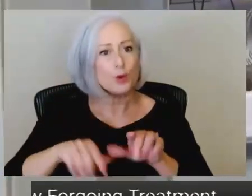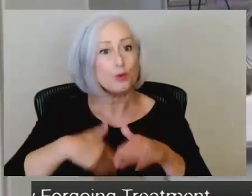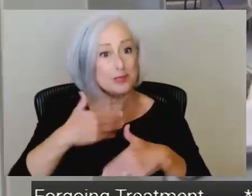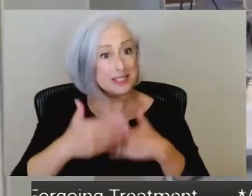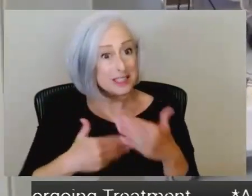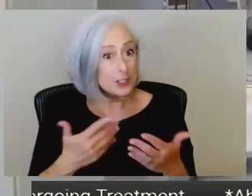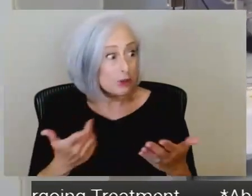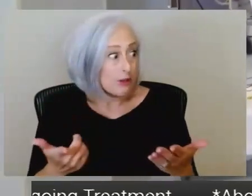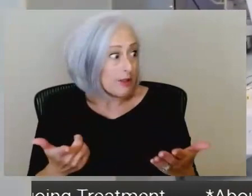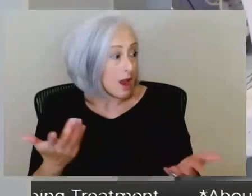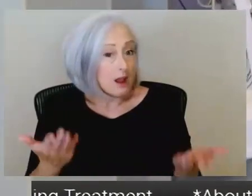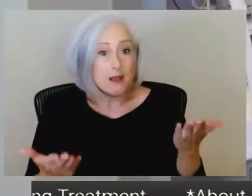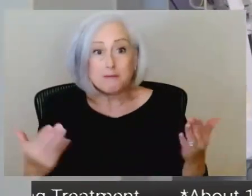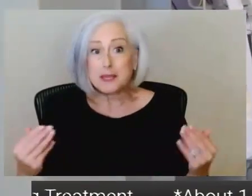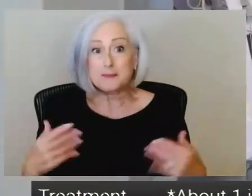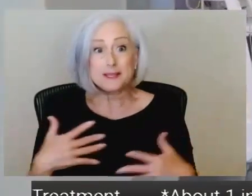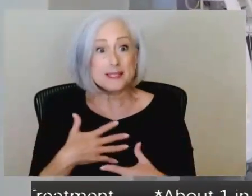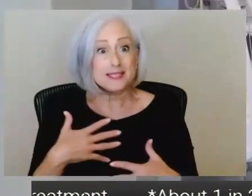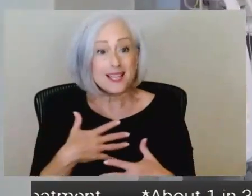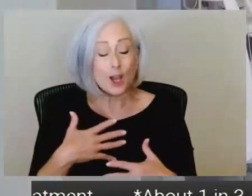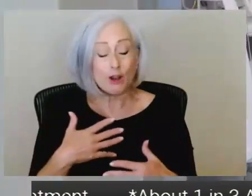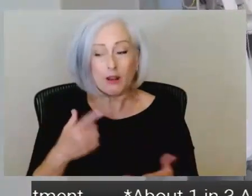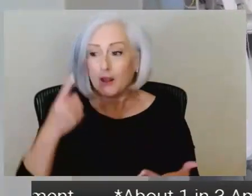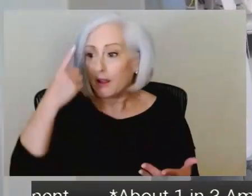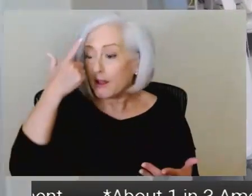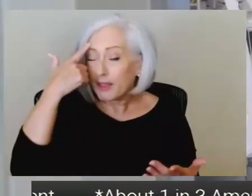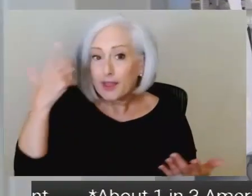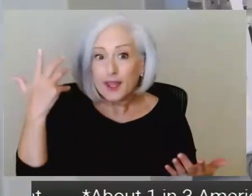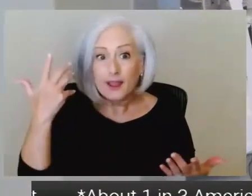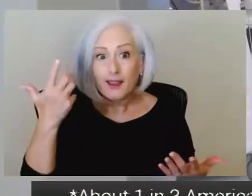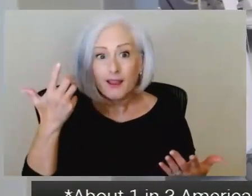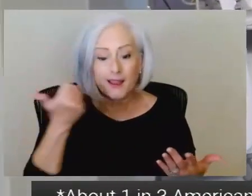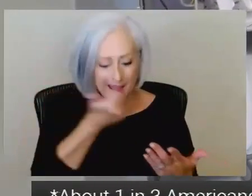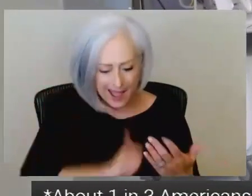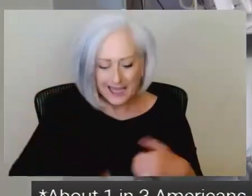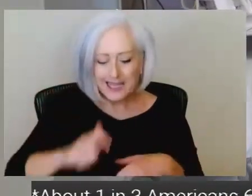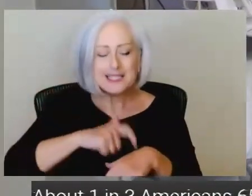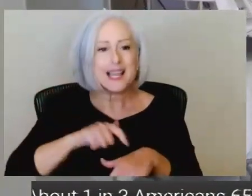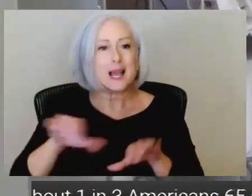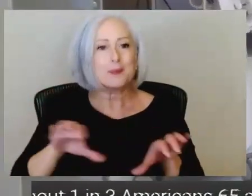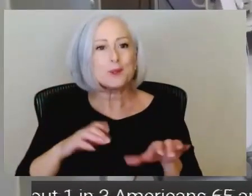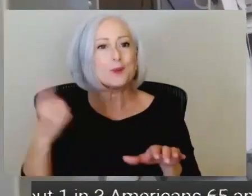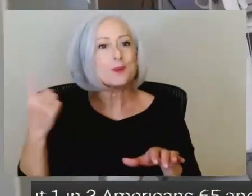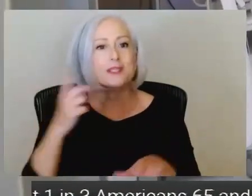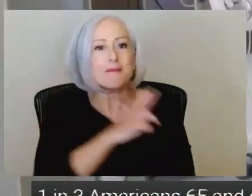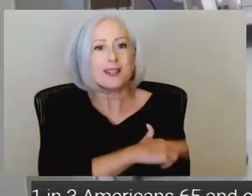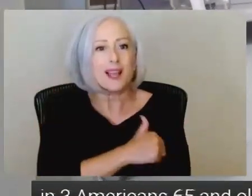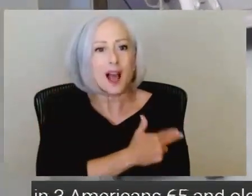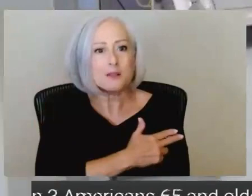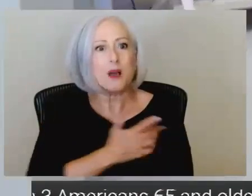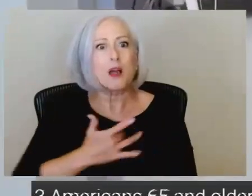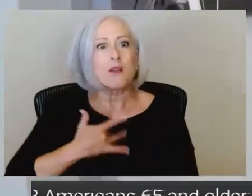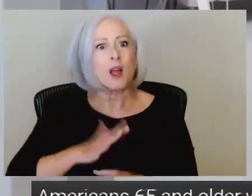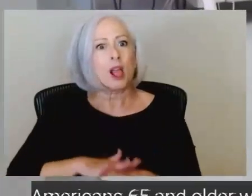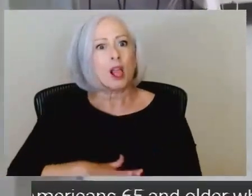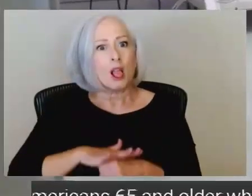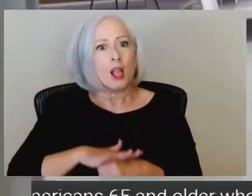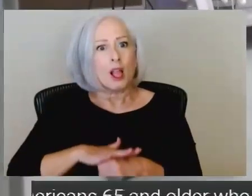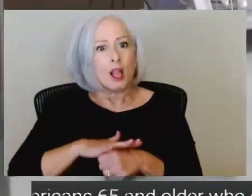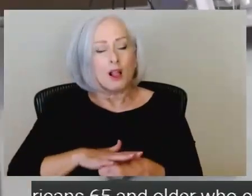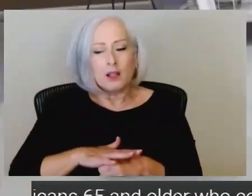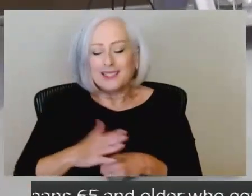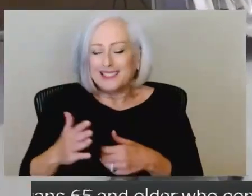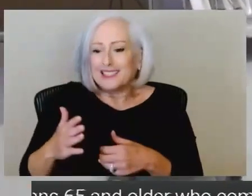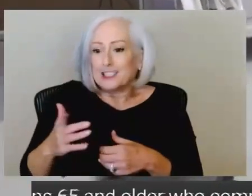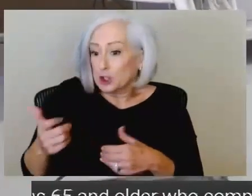let's face it, going in to have anything done in a hospital can be very stressful, even when you have the best team and